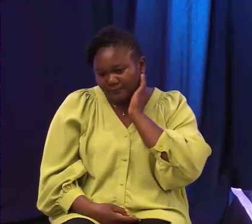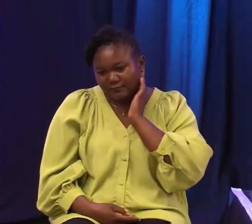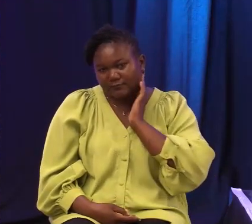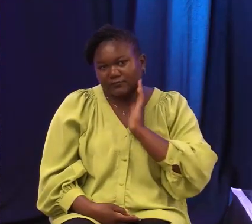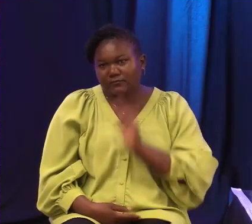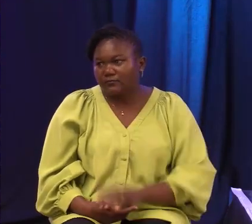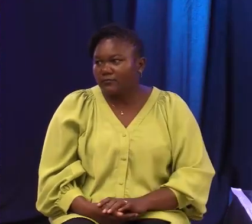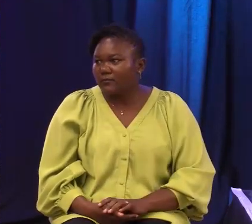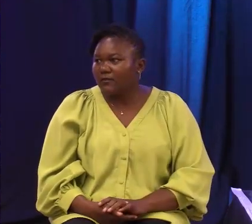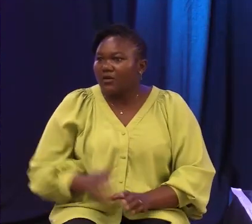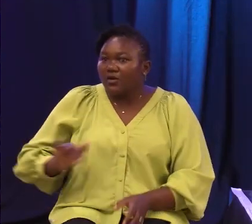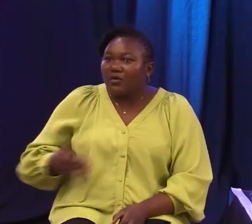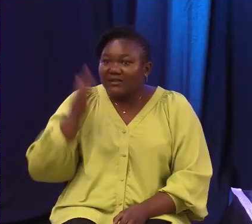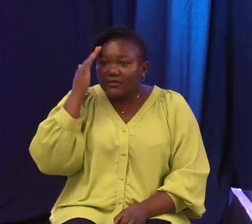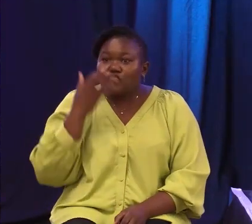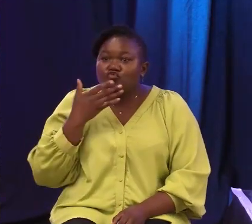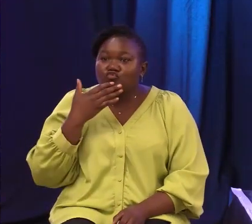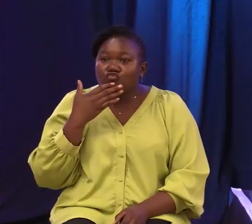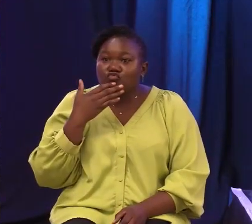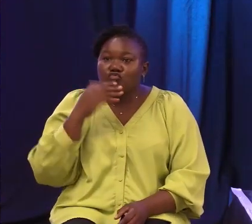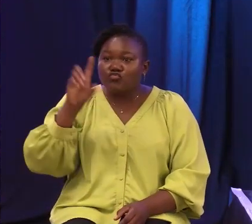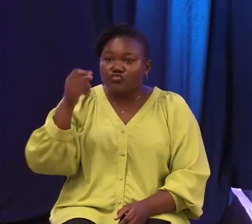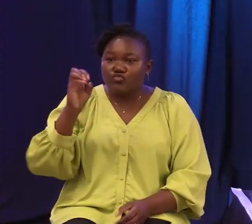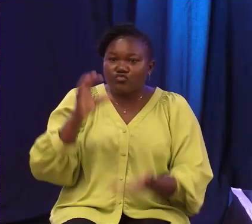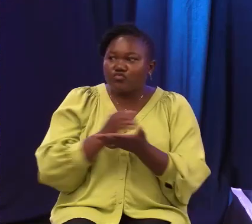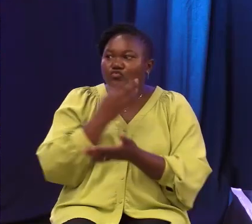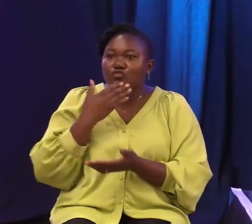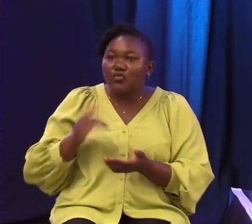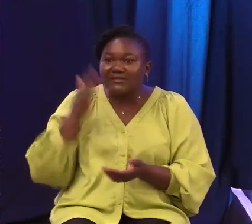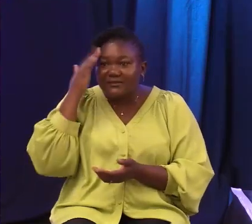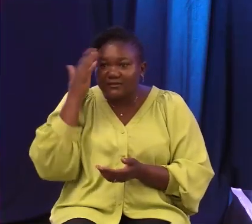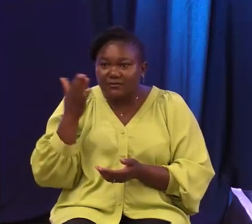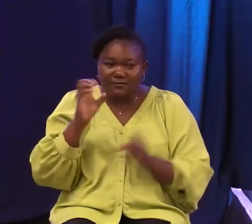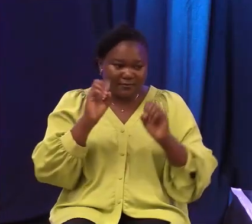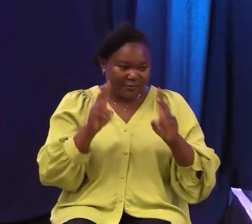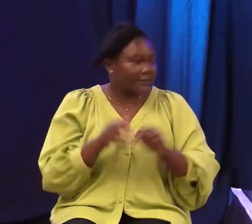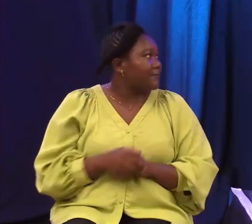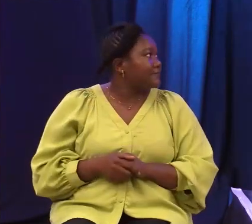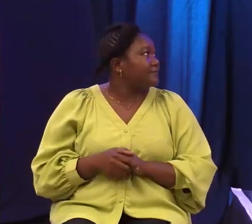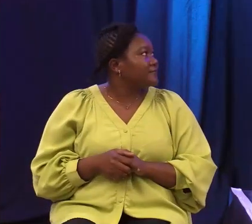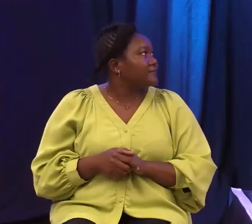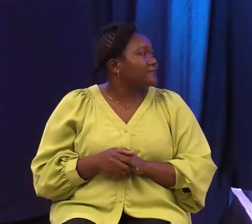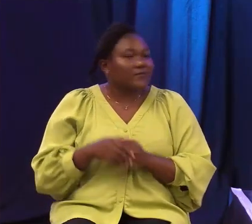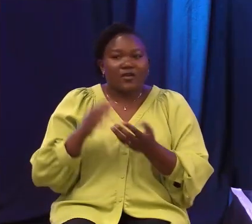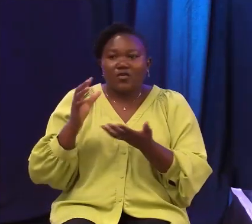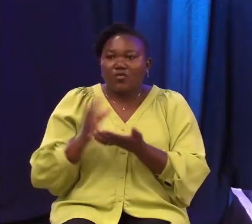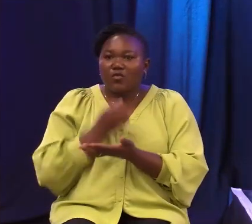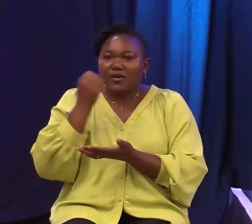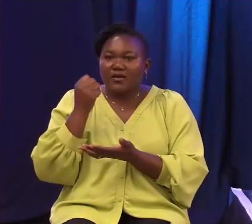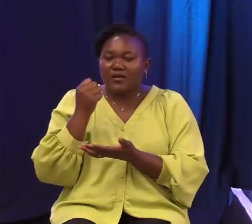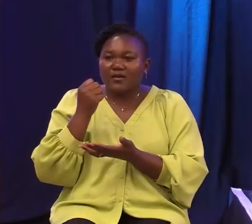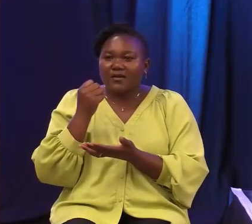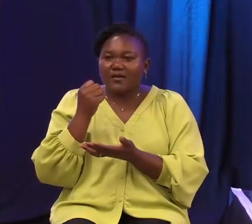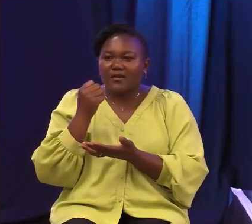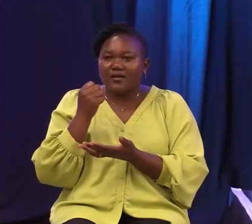Do you want to know who is the winner of the logo competition? Yes, let's do it. So the winner hails all the